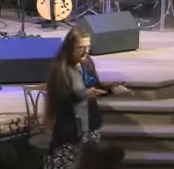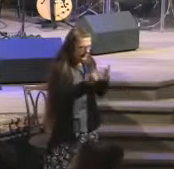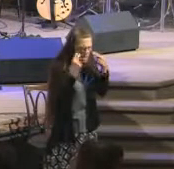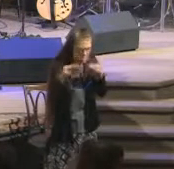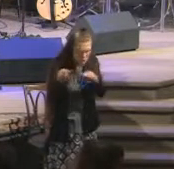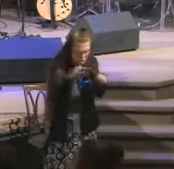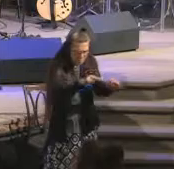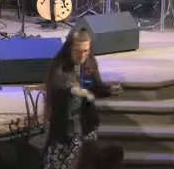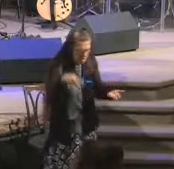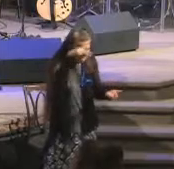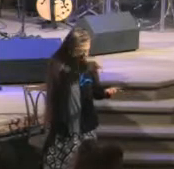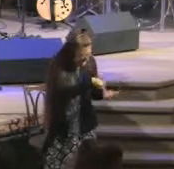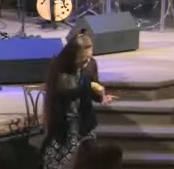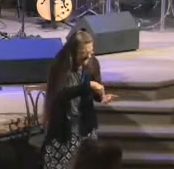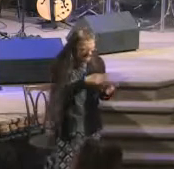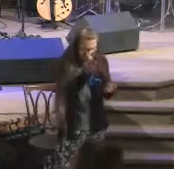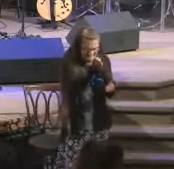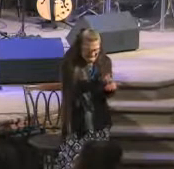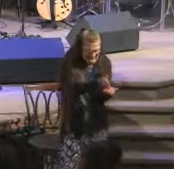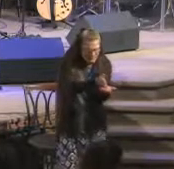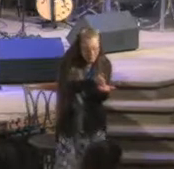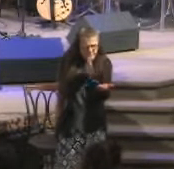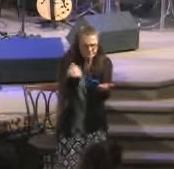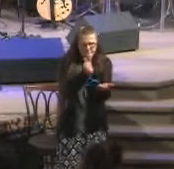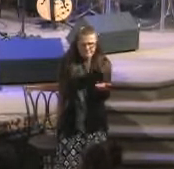someone to stand in the gap. Yes.